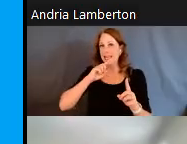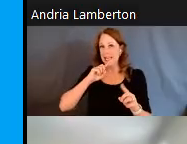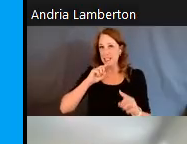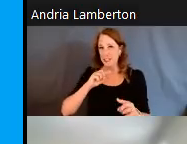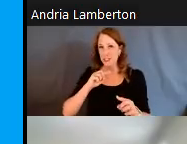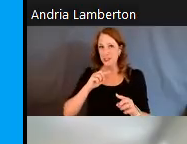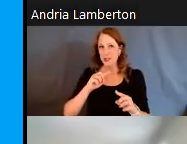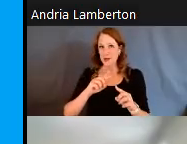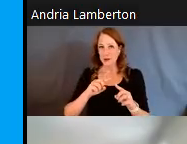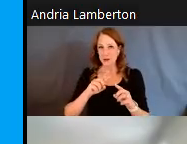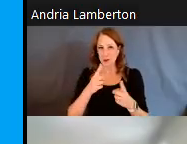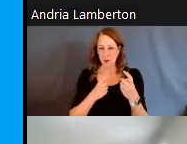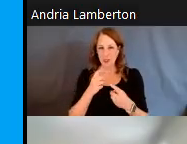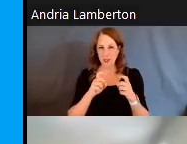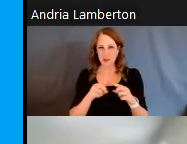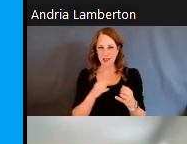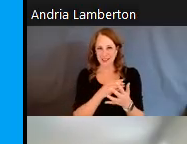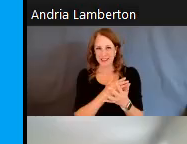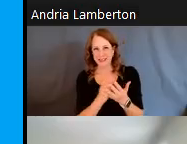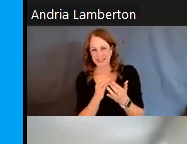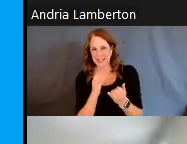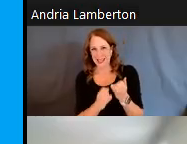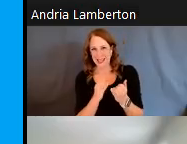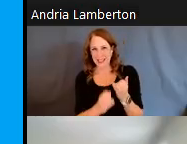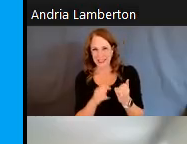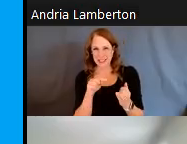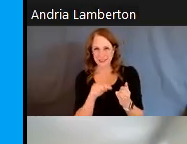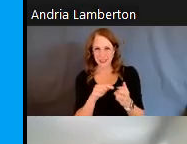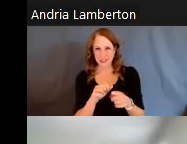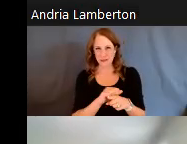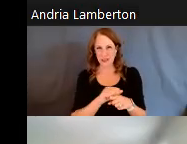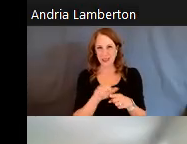at the end of my portion of this training to go to court on another case.